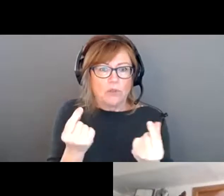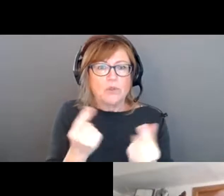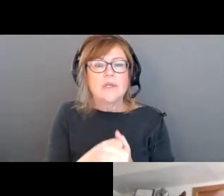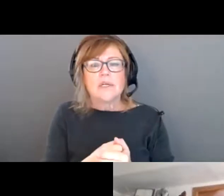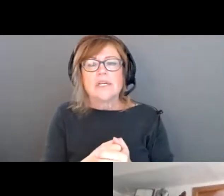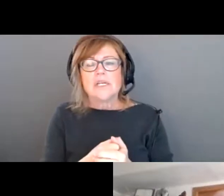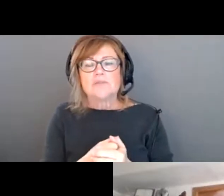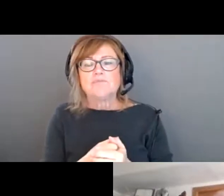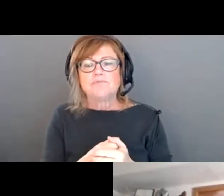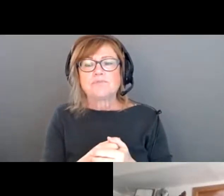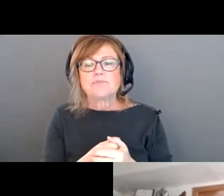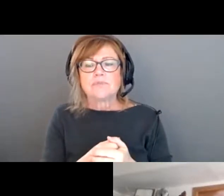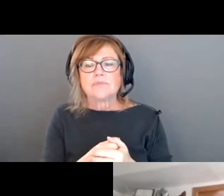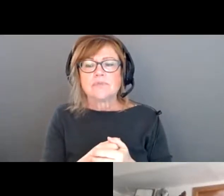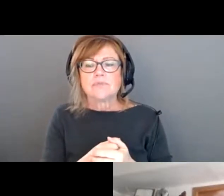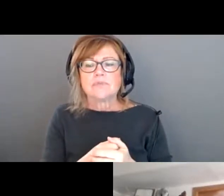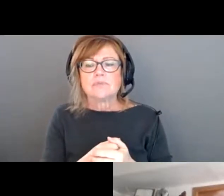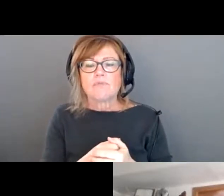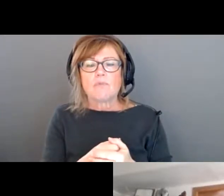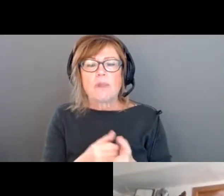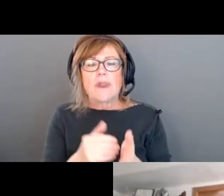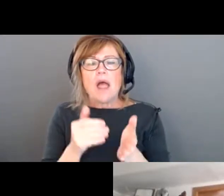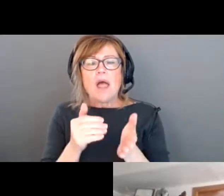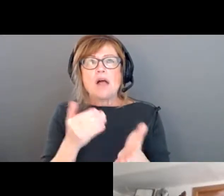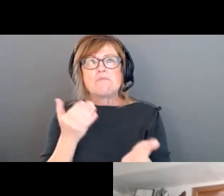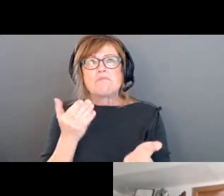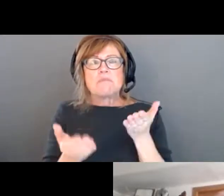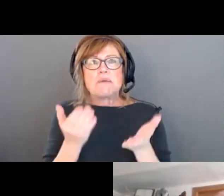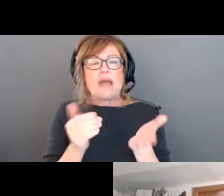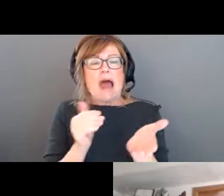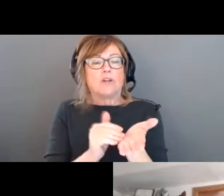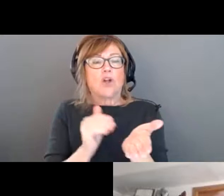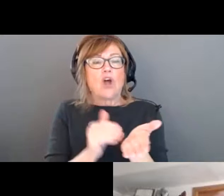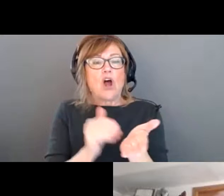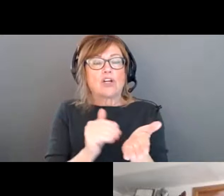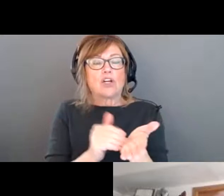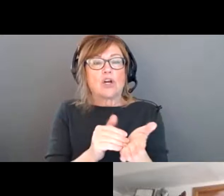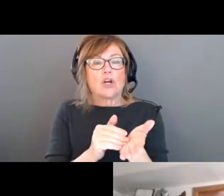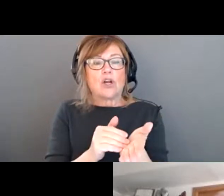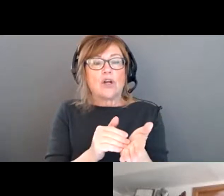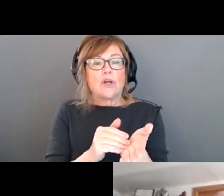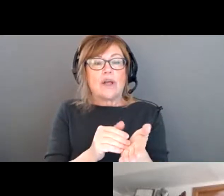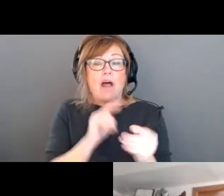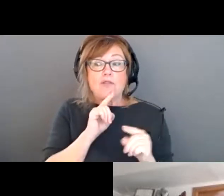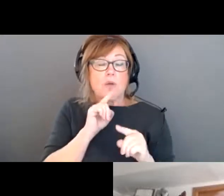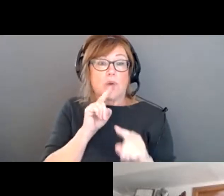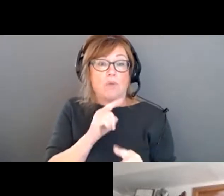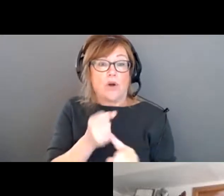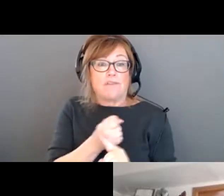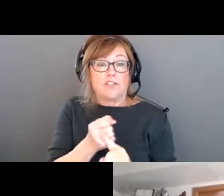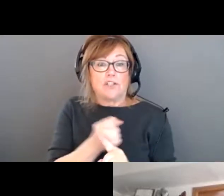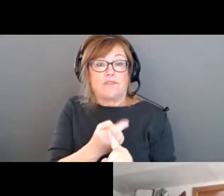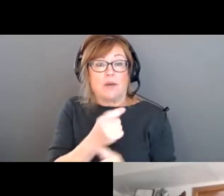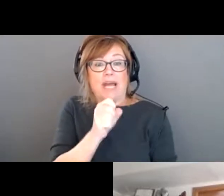So it sounds like, sounds like the physician wasn't listening to the SDM for the senior,